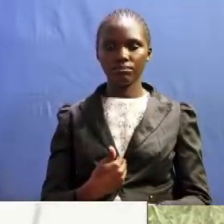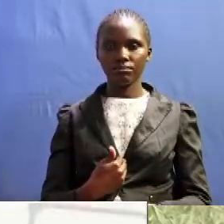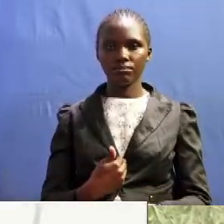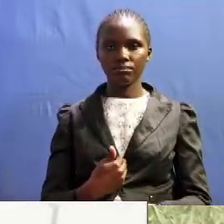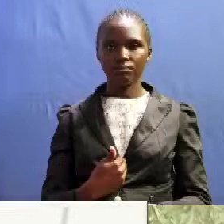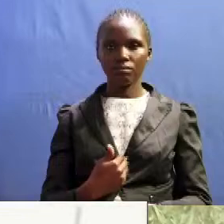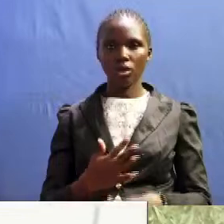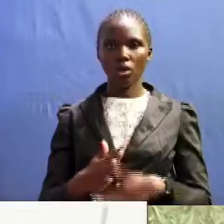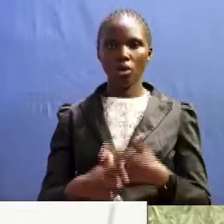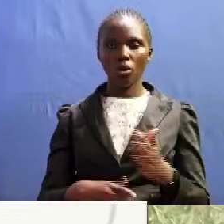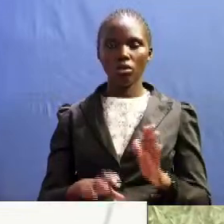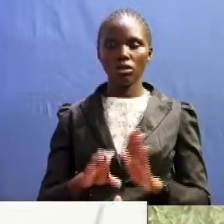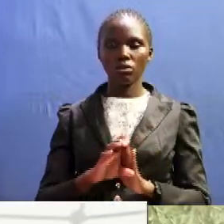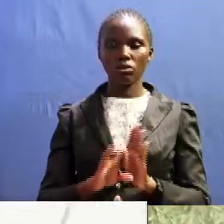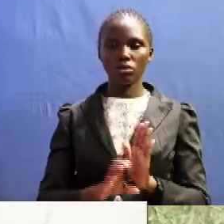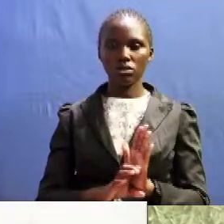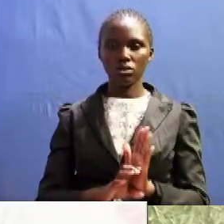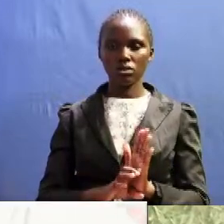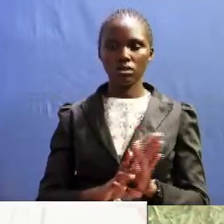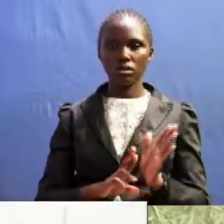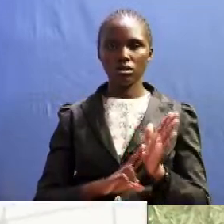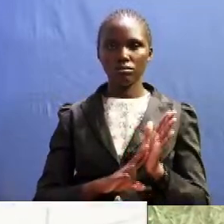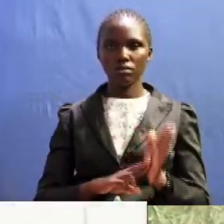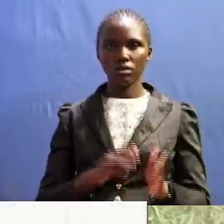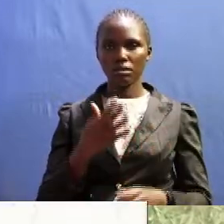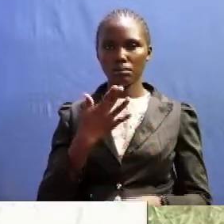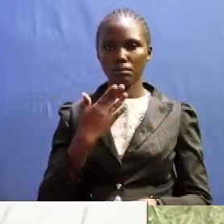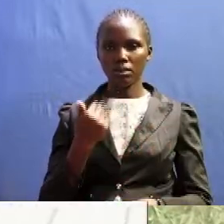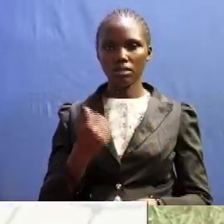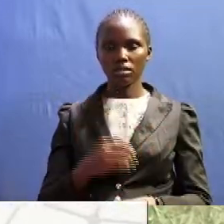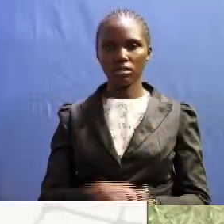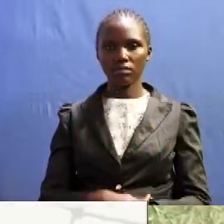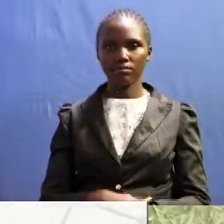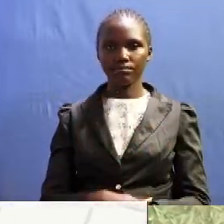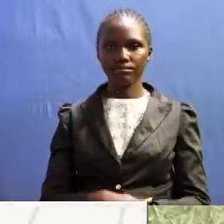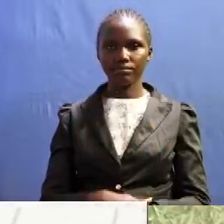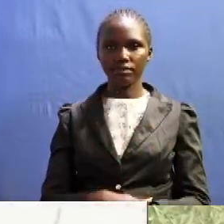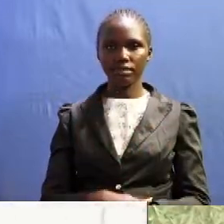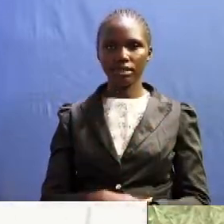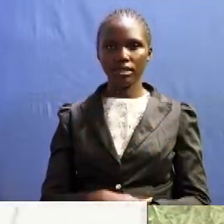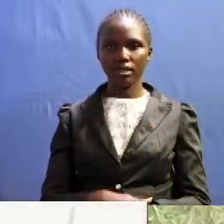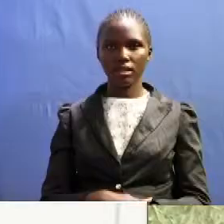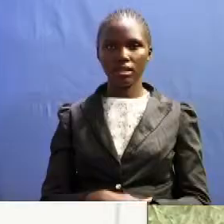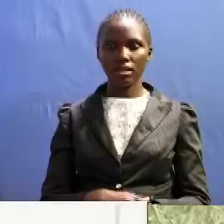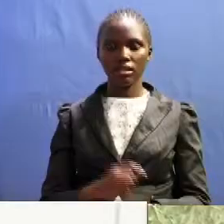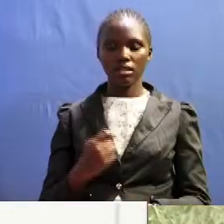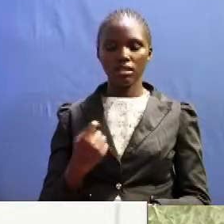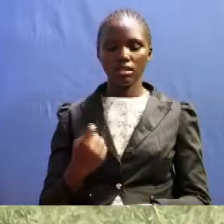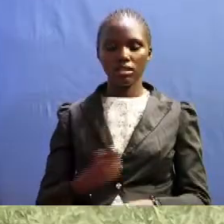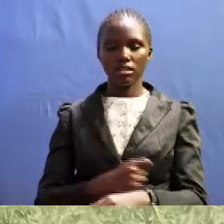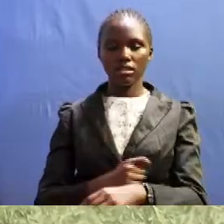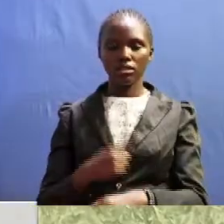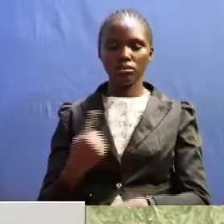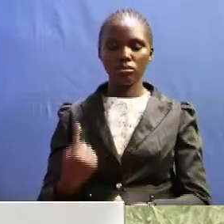All the constituencies are represented. At least kuna team moja